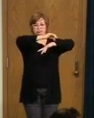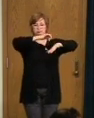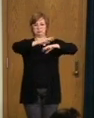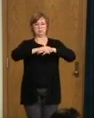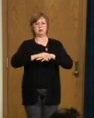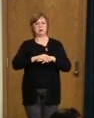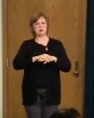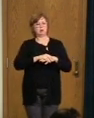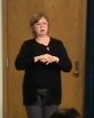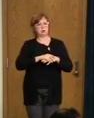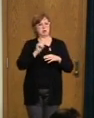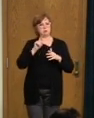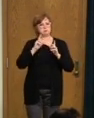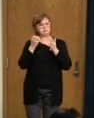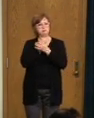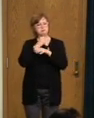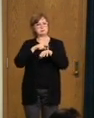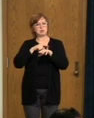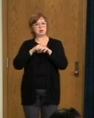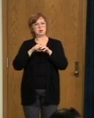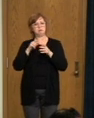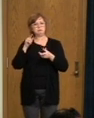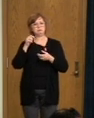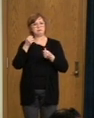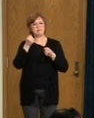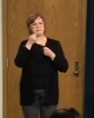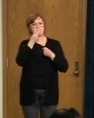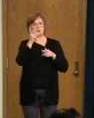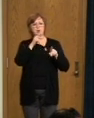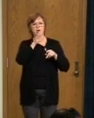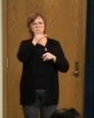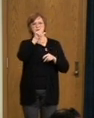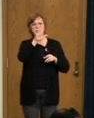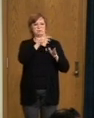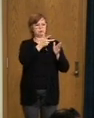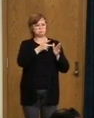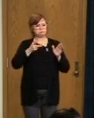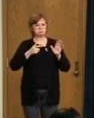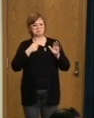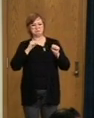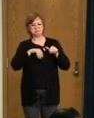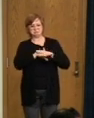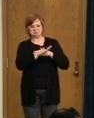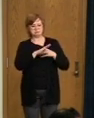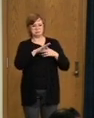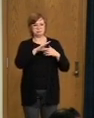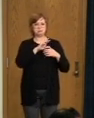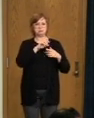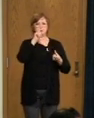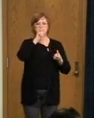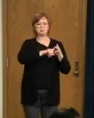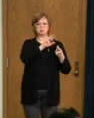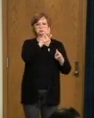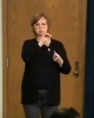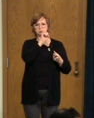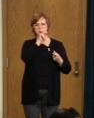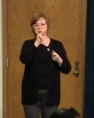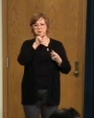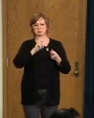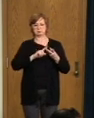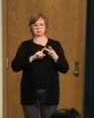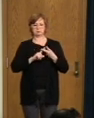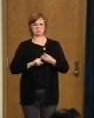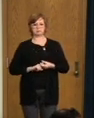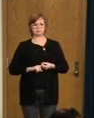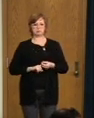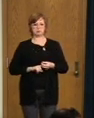their guidelines, 3-meter separation now, only 4 people at a table. But there's still some residual risk. But the risk may be lower,